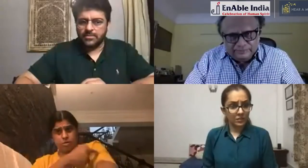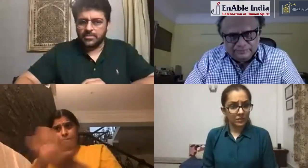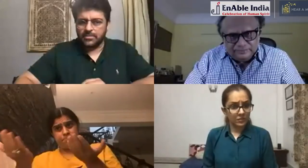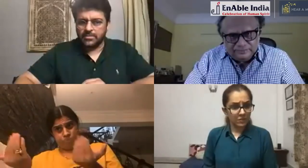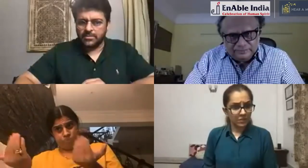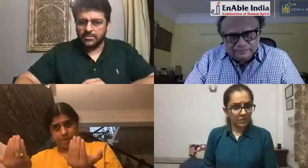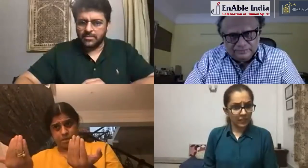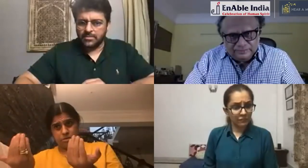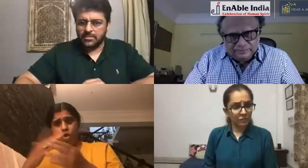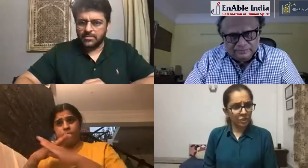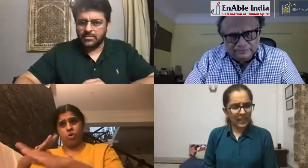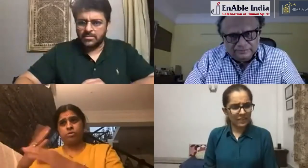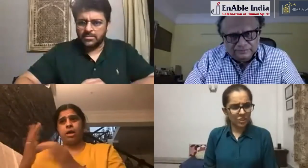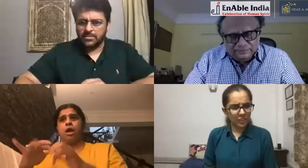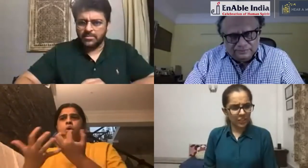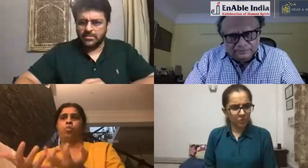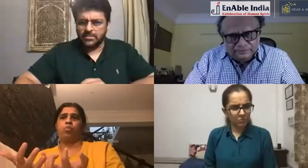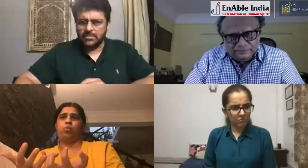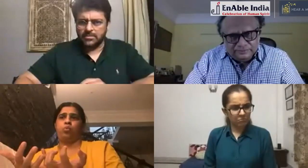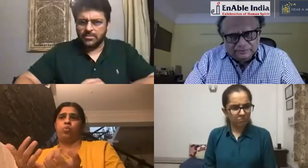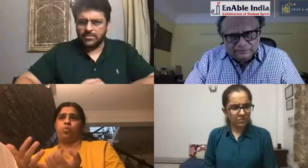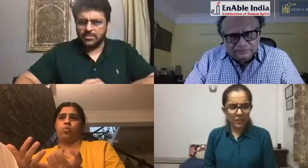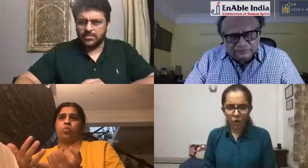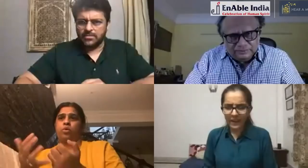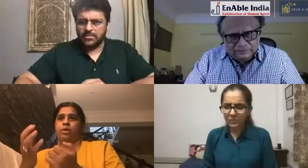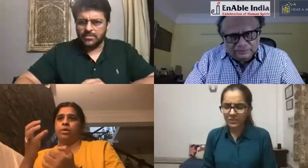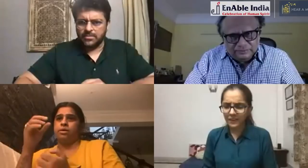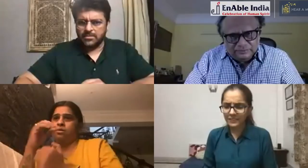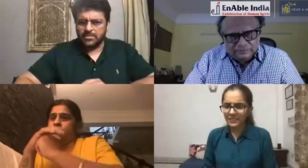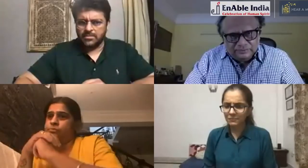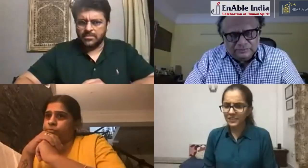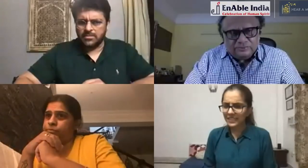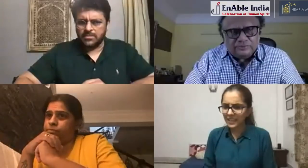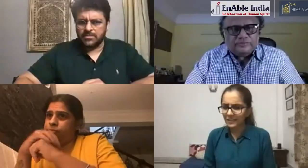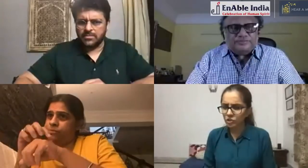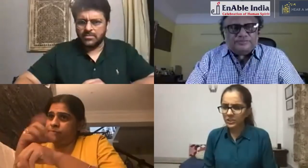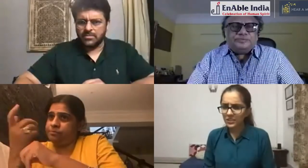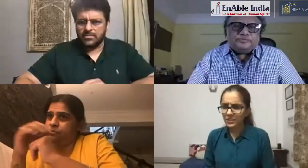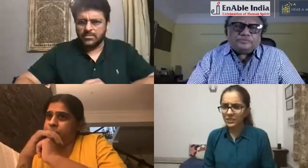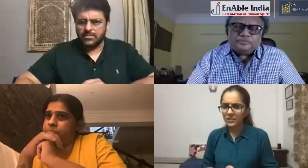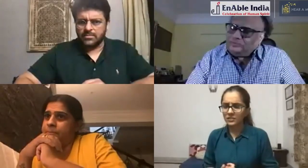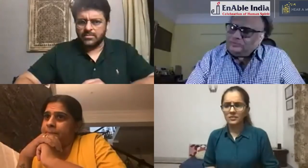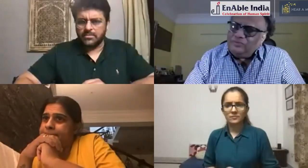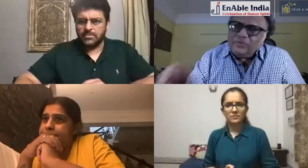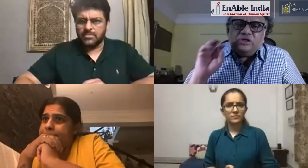uh, for the allergy, can you still go ahead with the vaccine if there's any allergy?